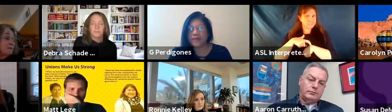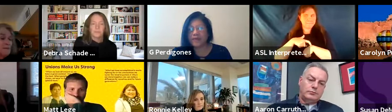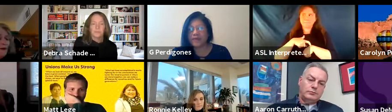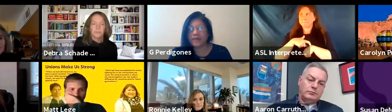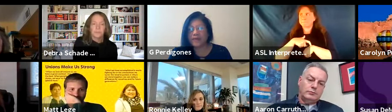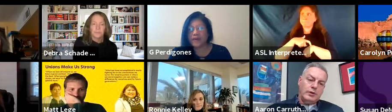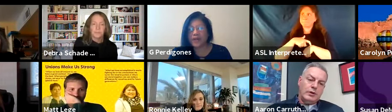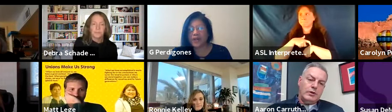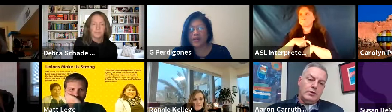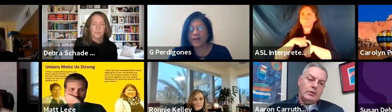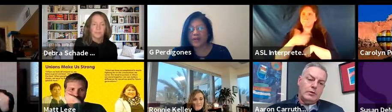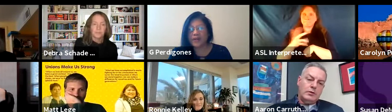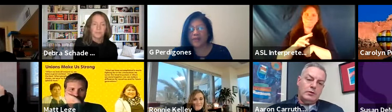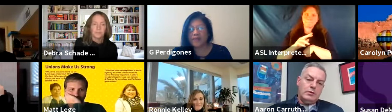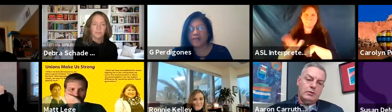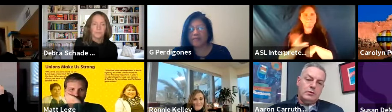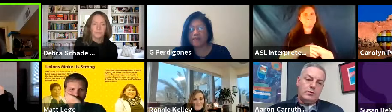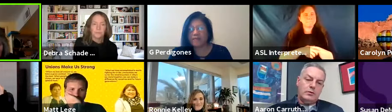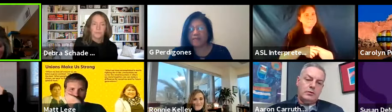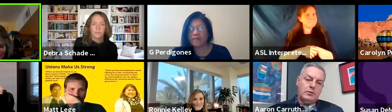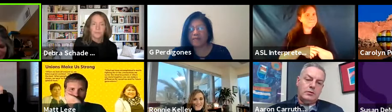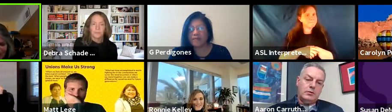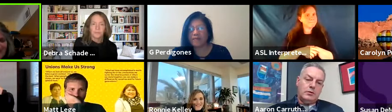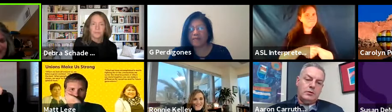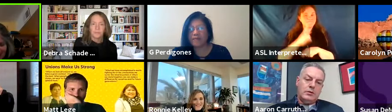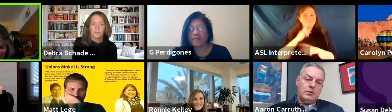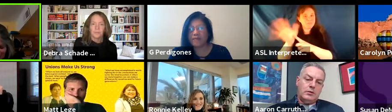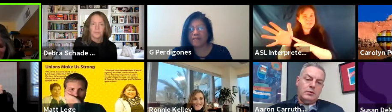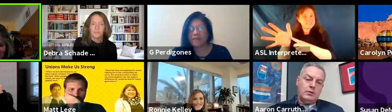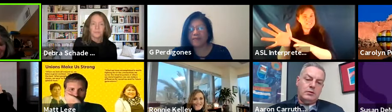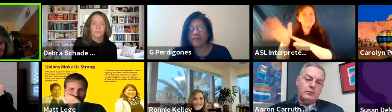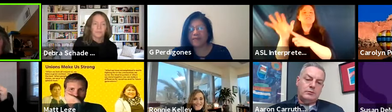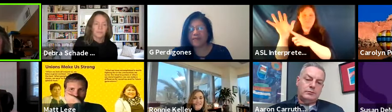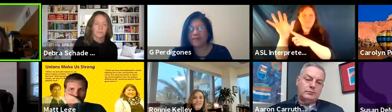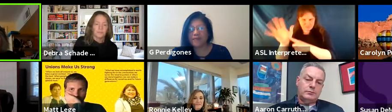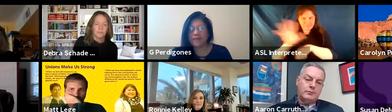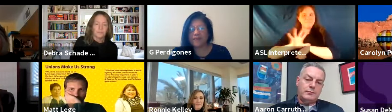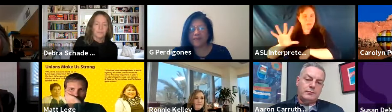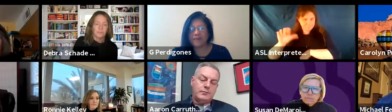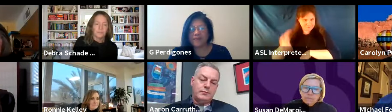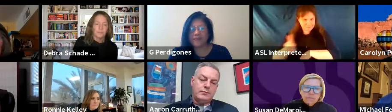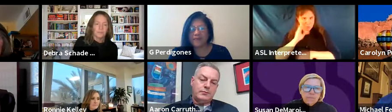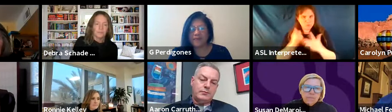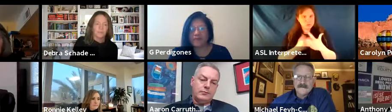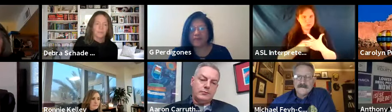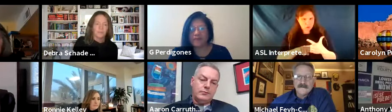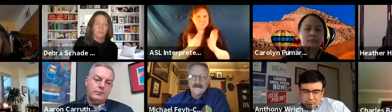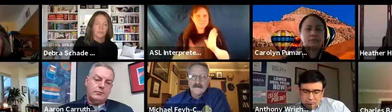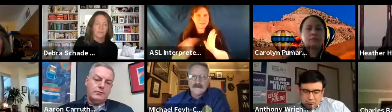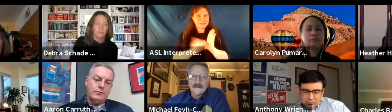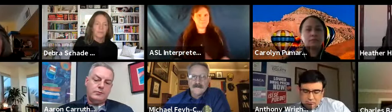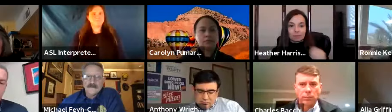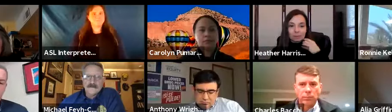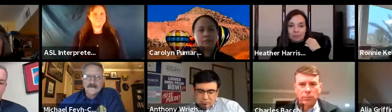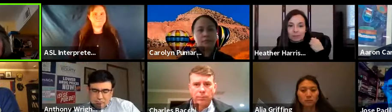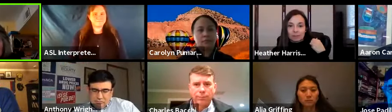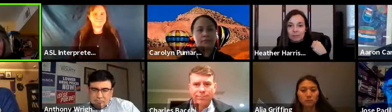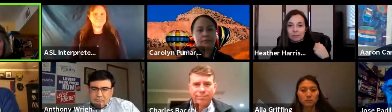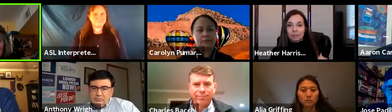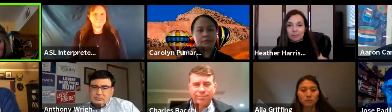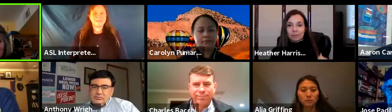I'm gonna 5 minutes. 5 minutes, 5:10. We'll be back at 5:10. Stand